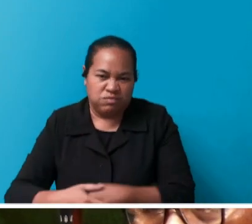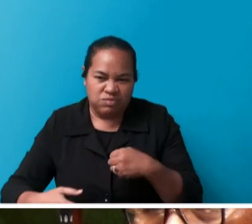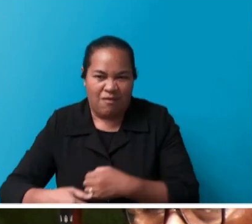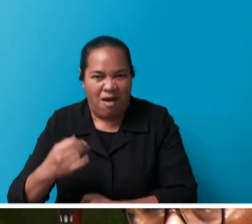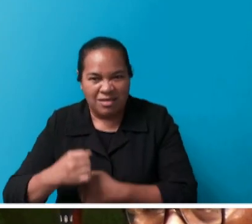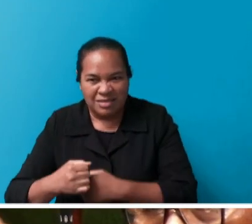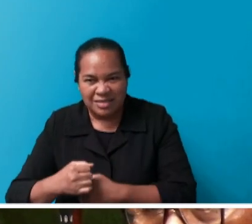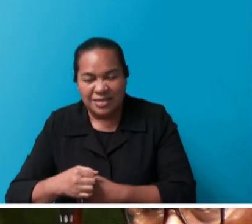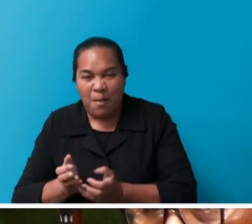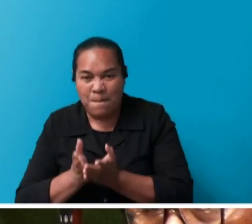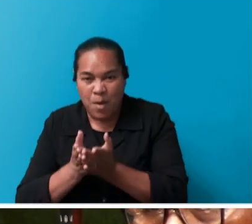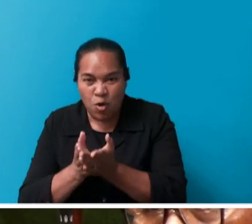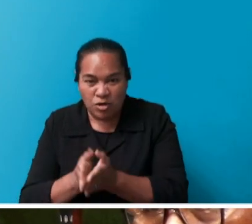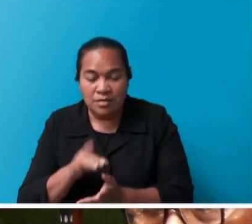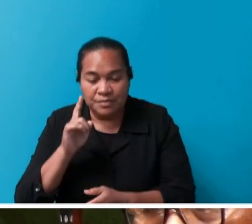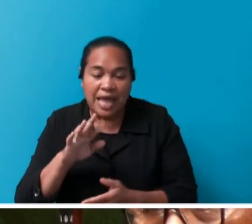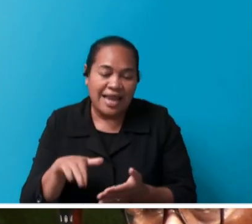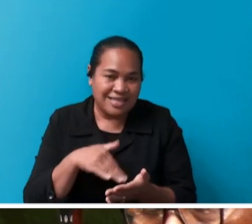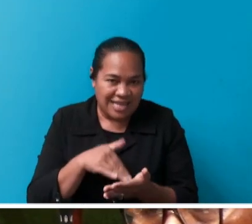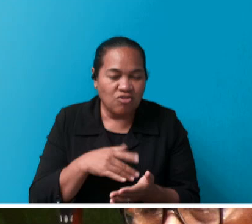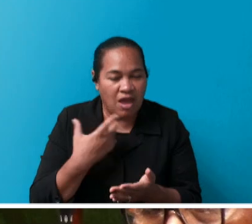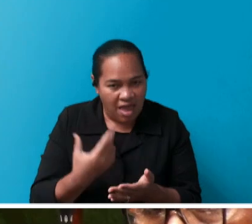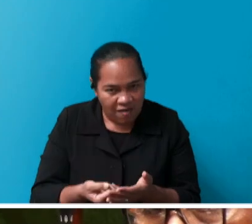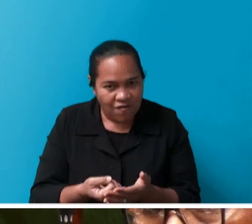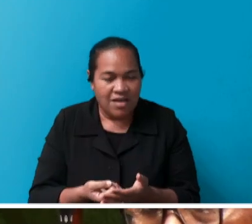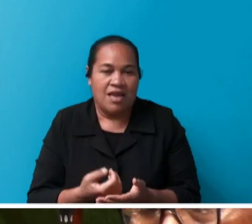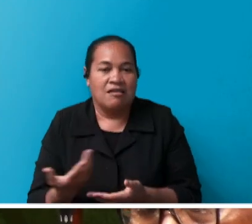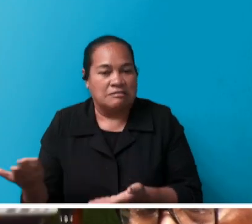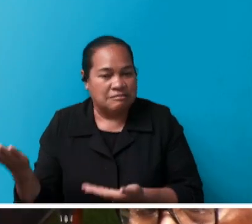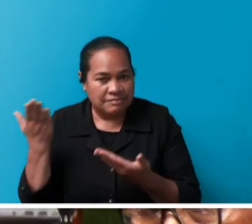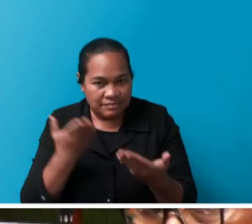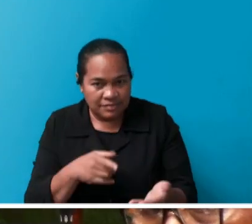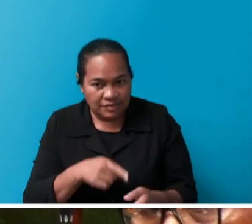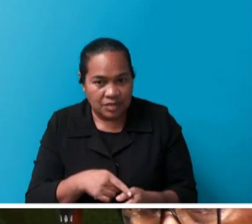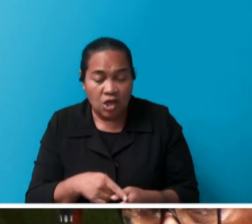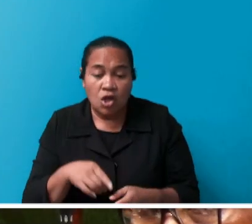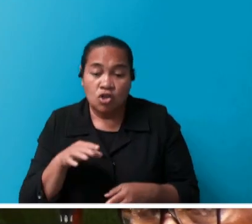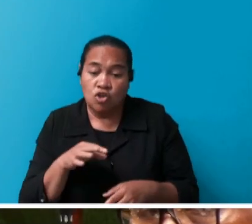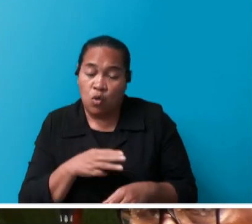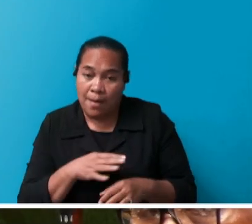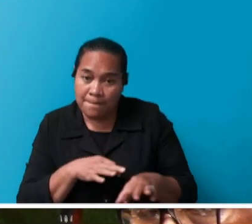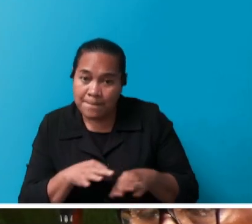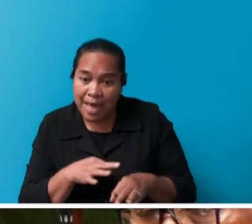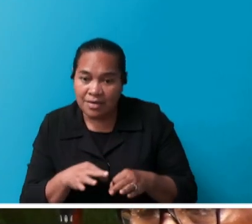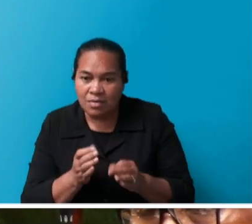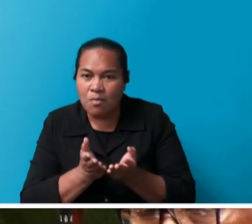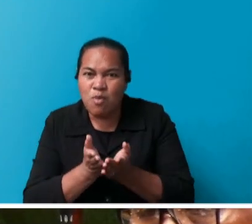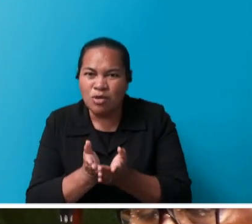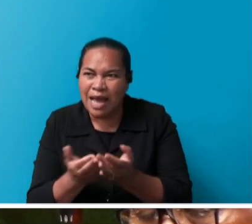Rabi Nursing Station in the Central Division. The ministry plans to continue its effort, upgrade its medical boat